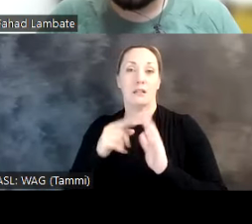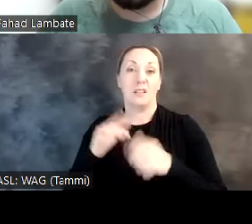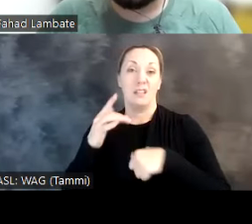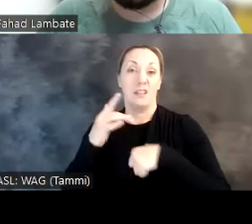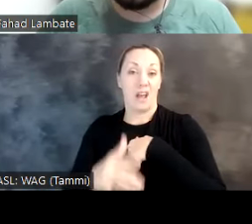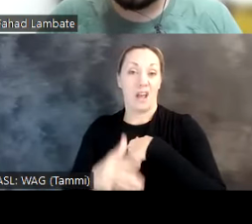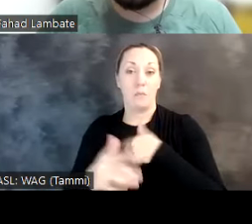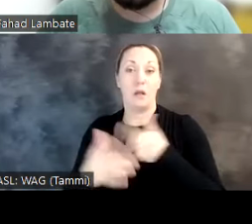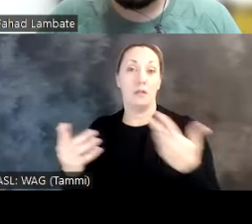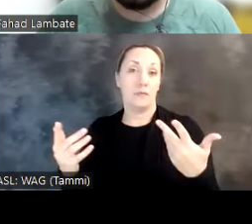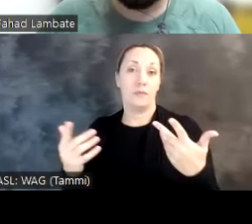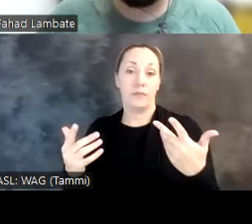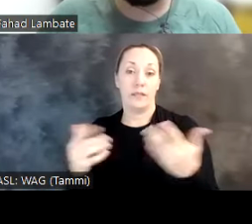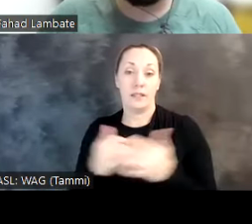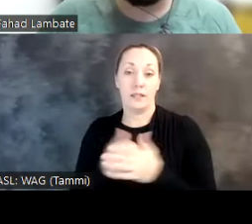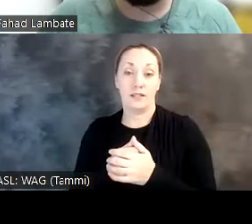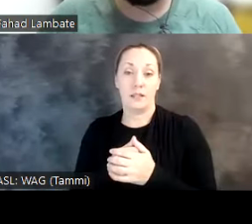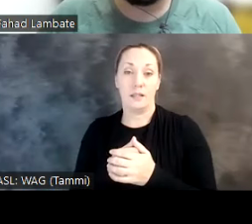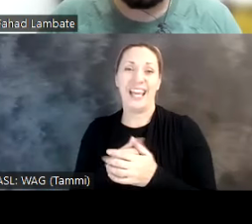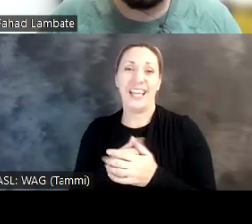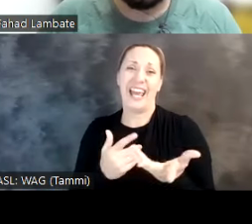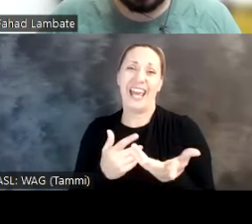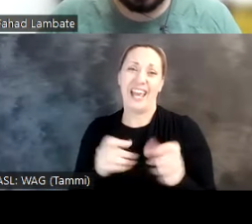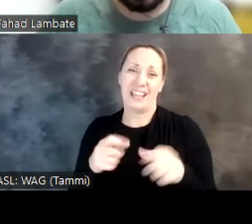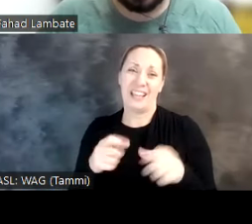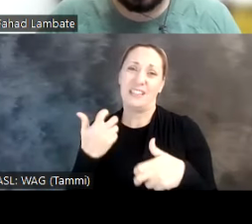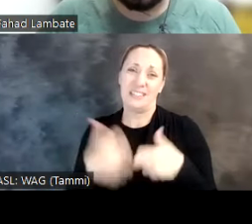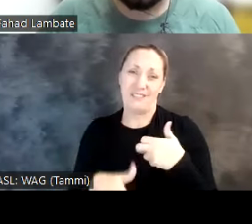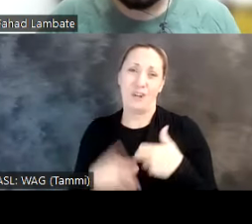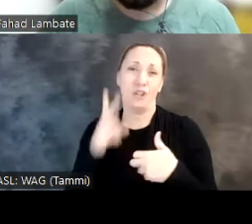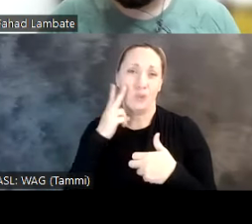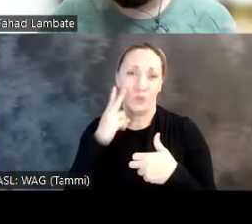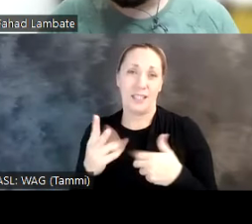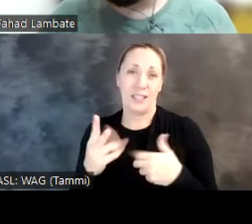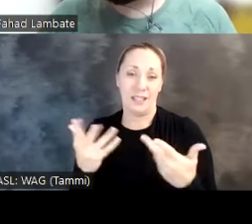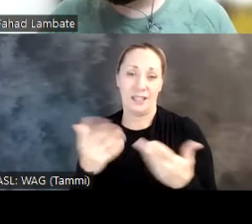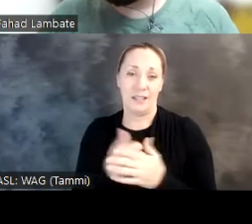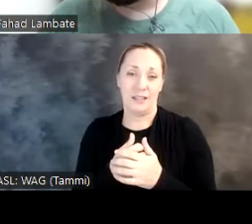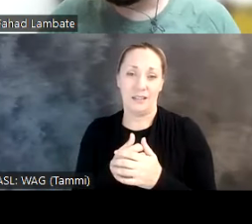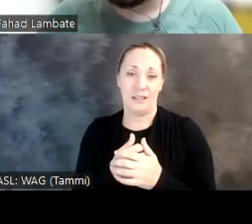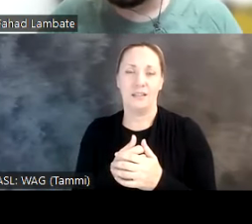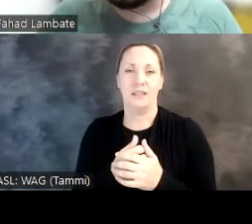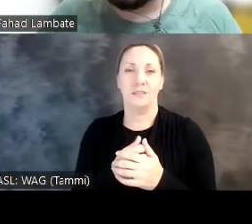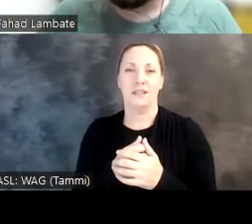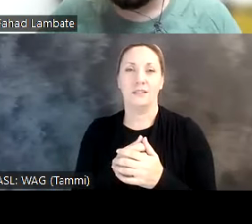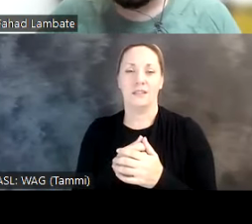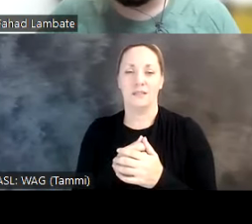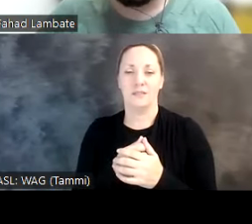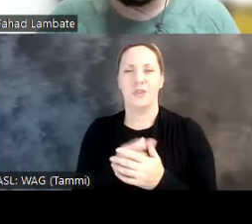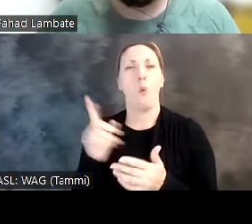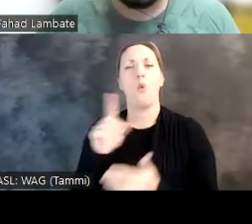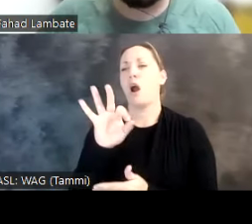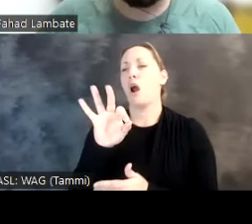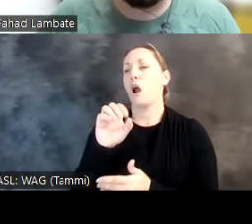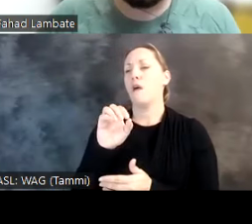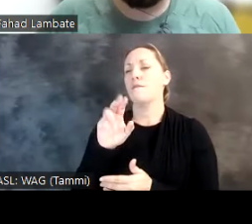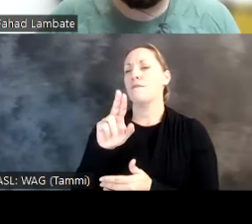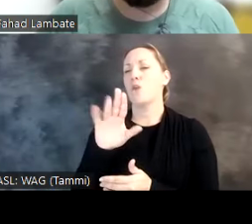quite difficult to see like where our focus is currently. So this